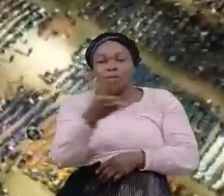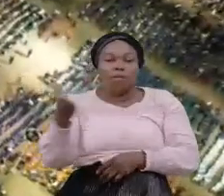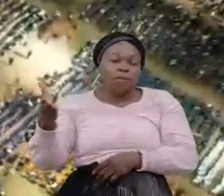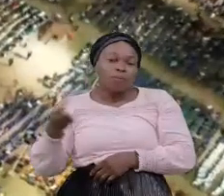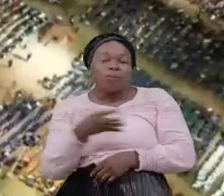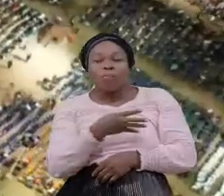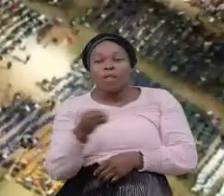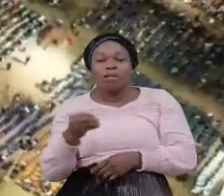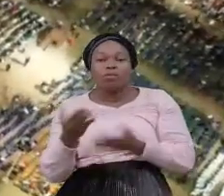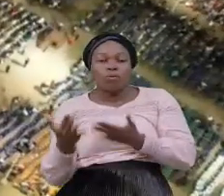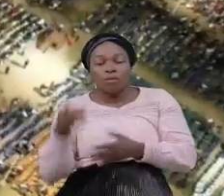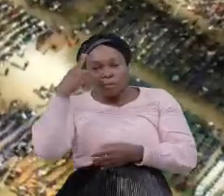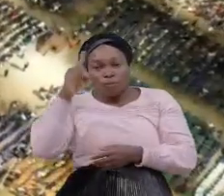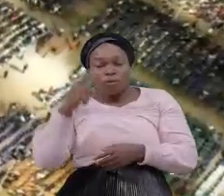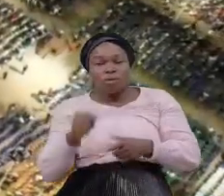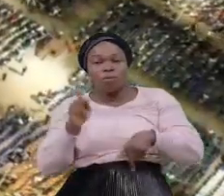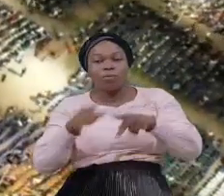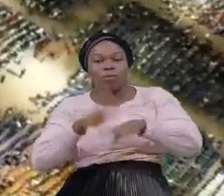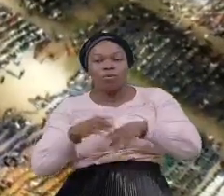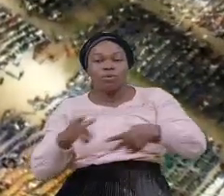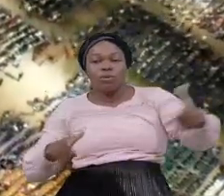my left-hand side. I want to see the flag.